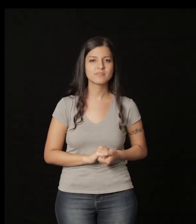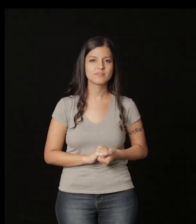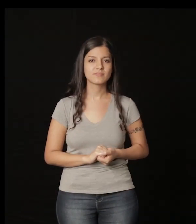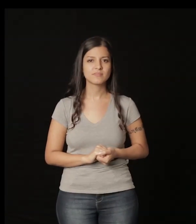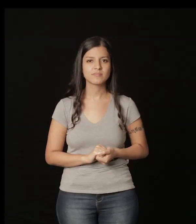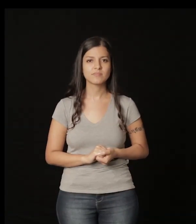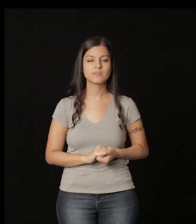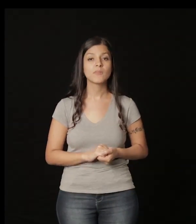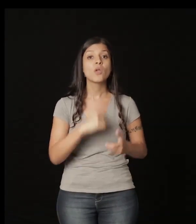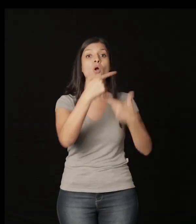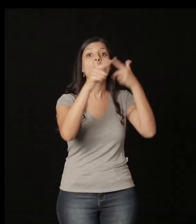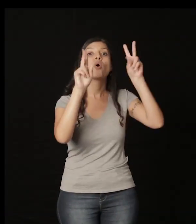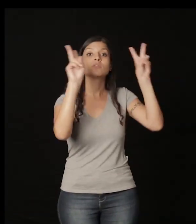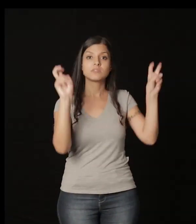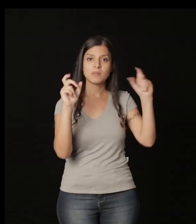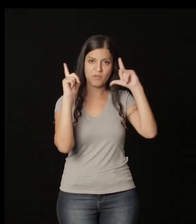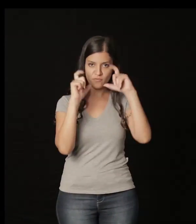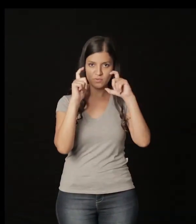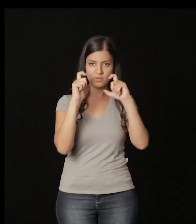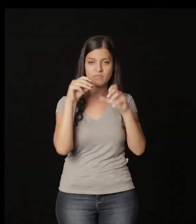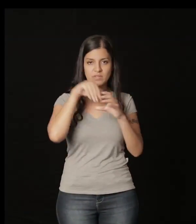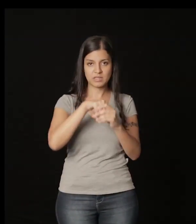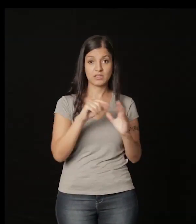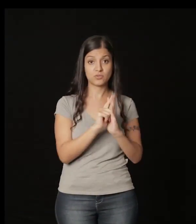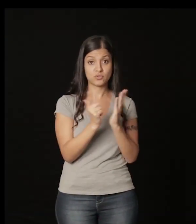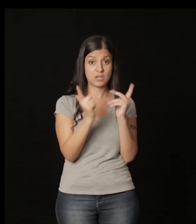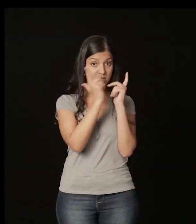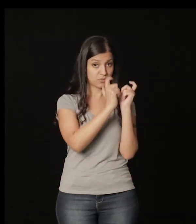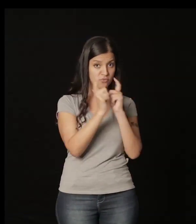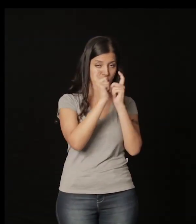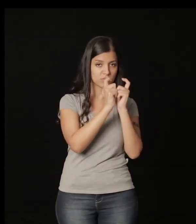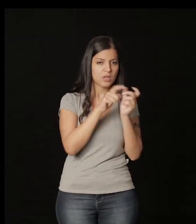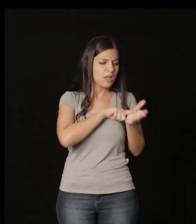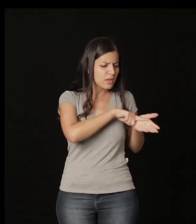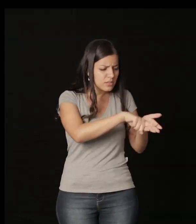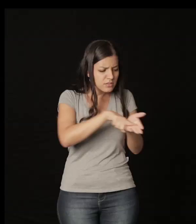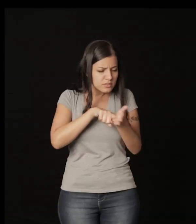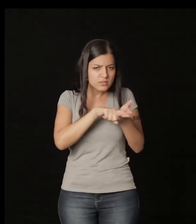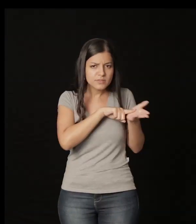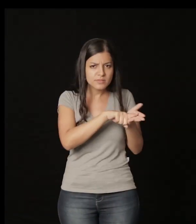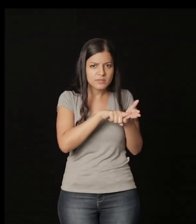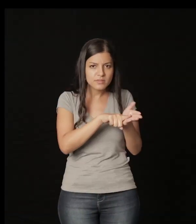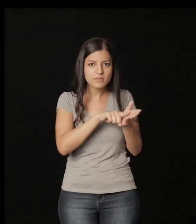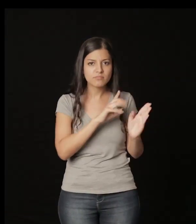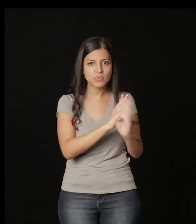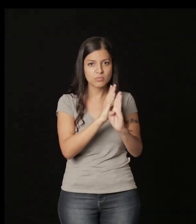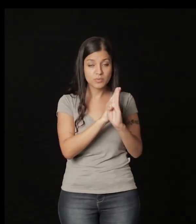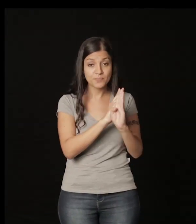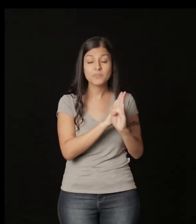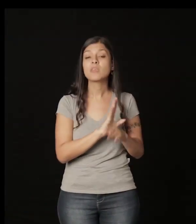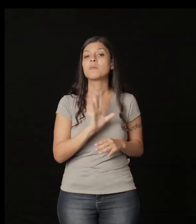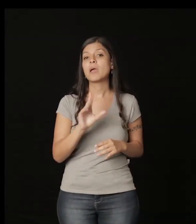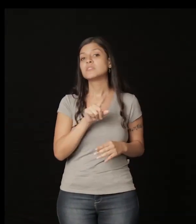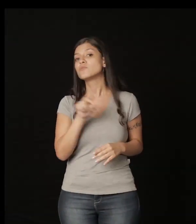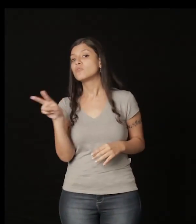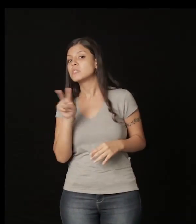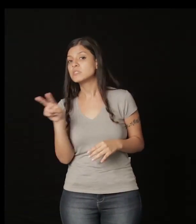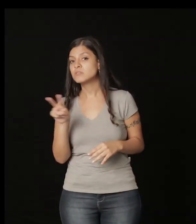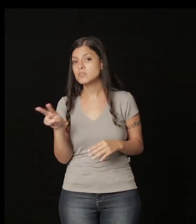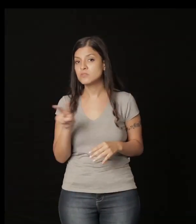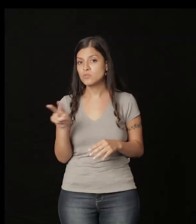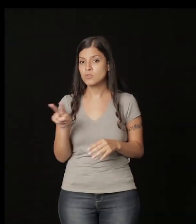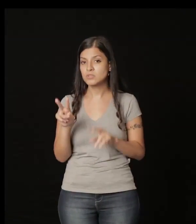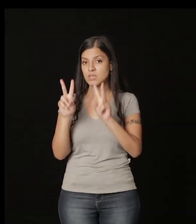outros temas, a fotografia no fotojornalismo é uma forma de investigação que se impõe naturalmente. Vocês,